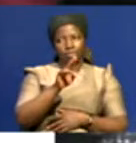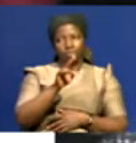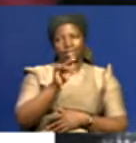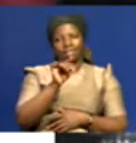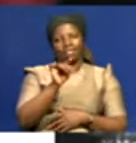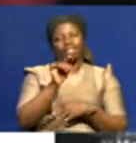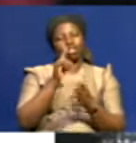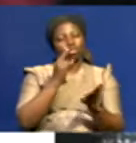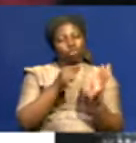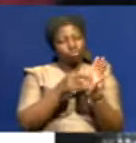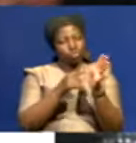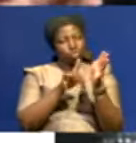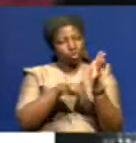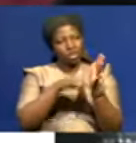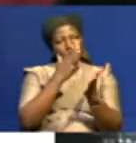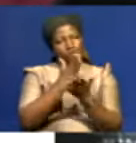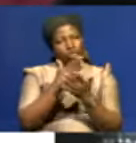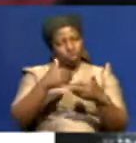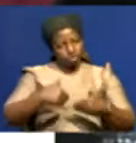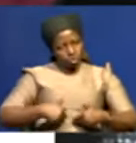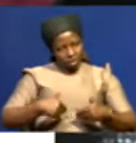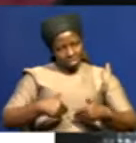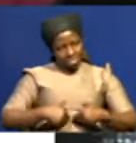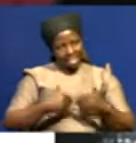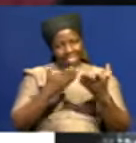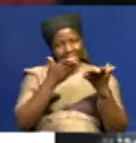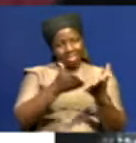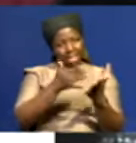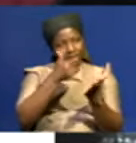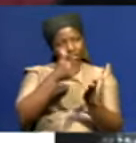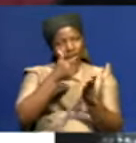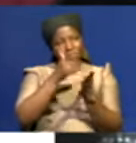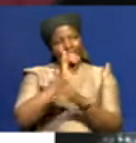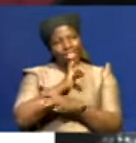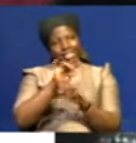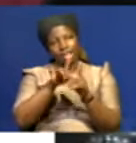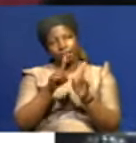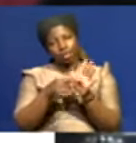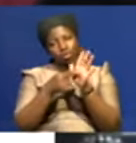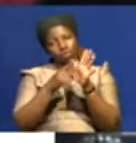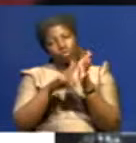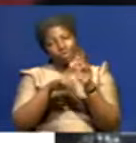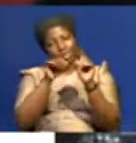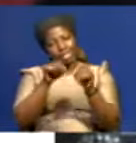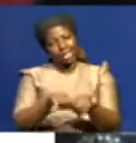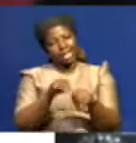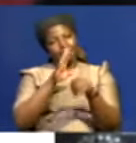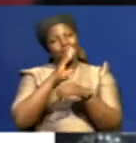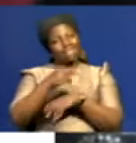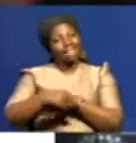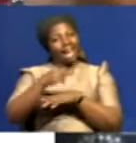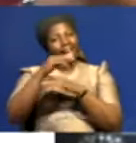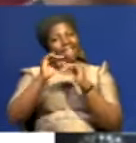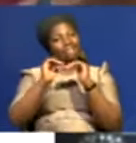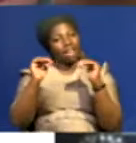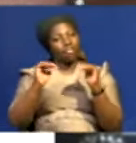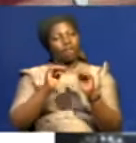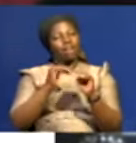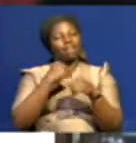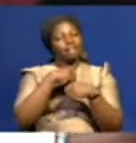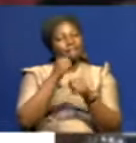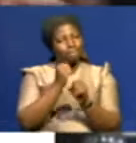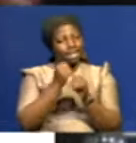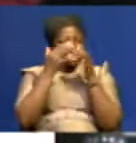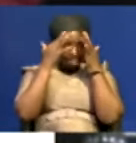And you see, it also proves that we can sit at the high table there and make decisions just like all these